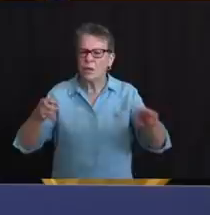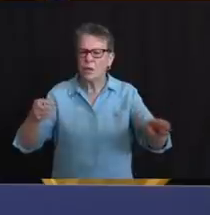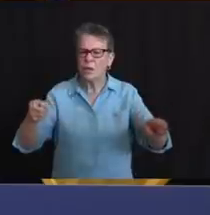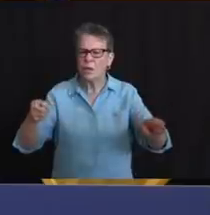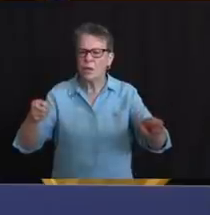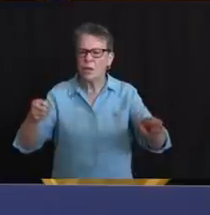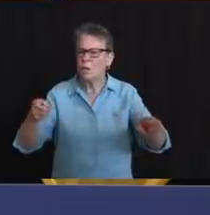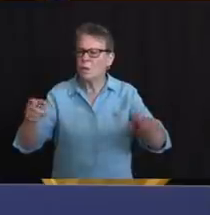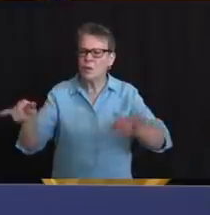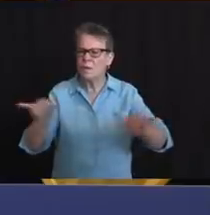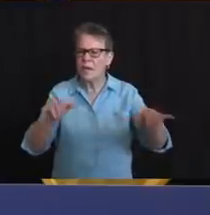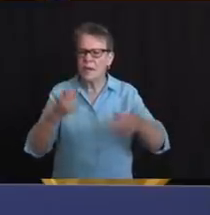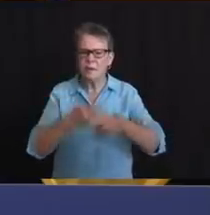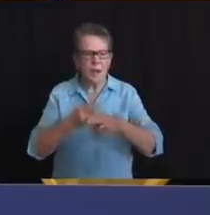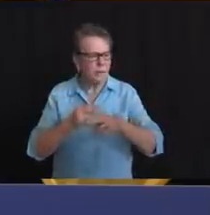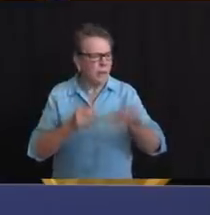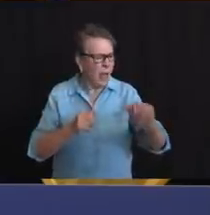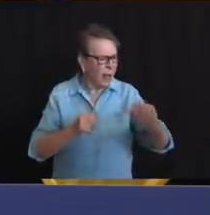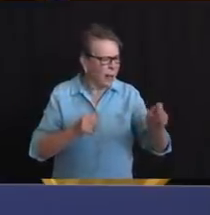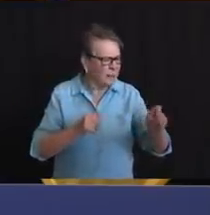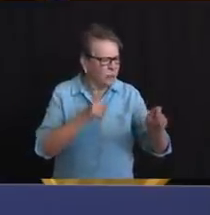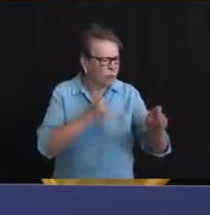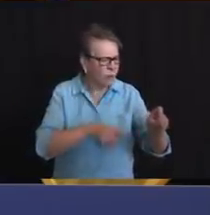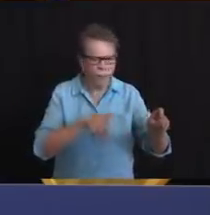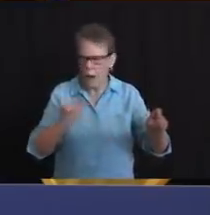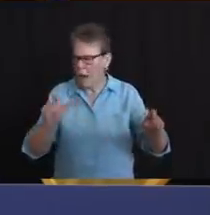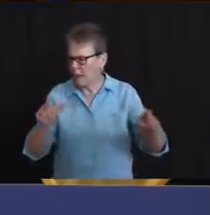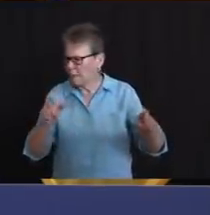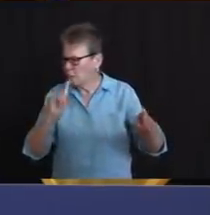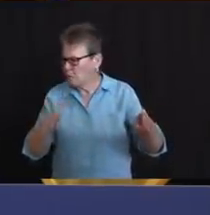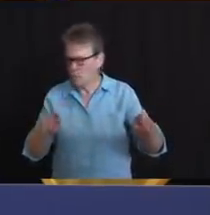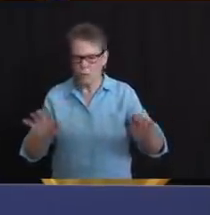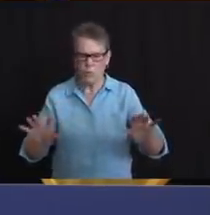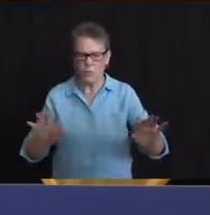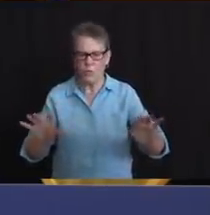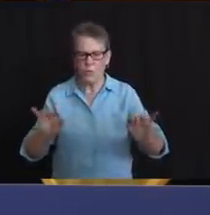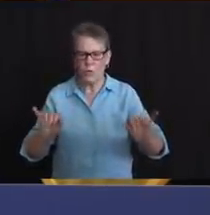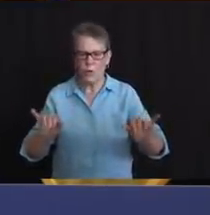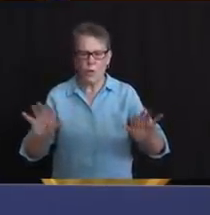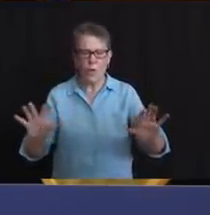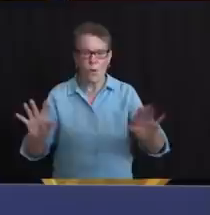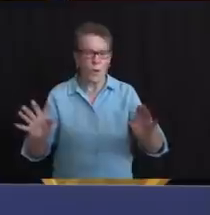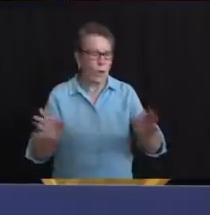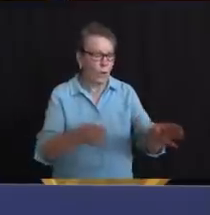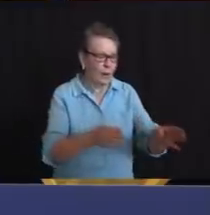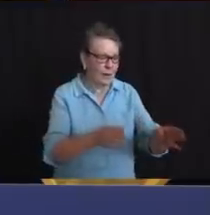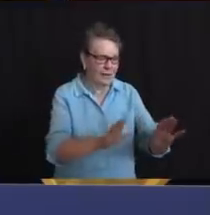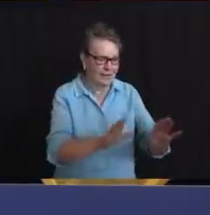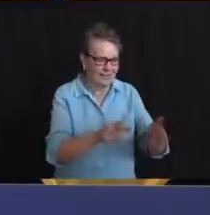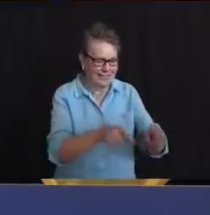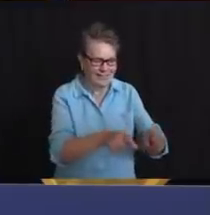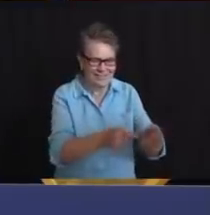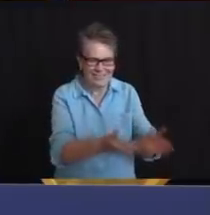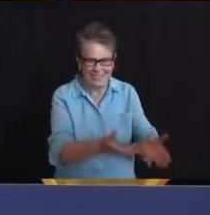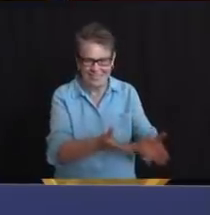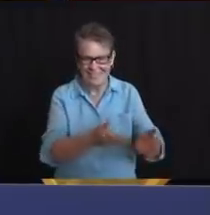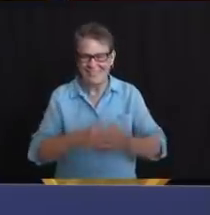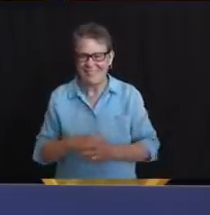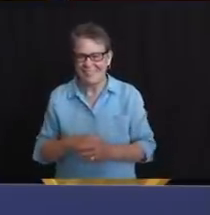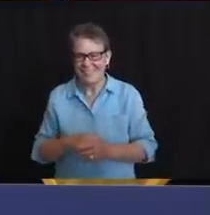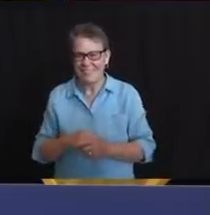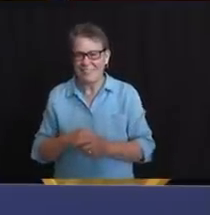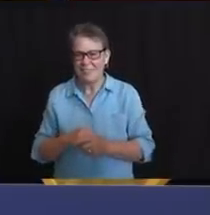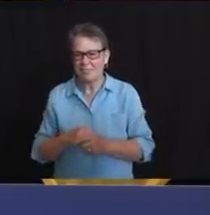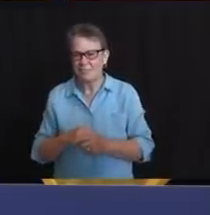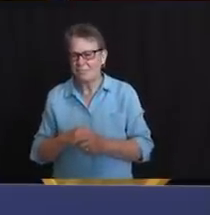I'm a fan of all. Gotcha. You mentioned before, and you mentioned a week ago. Can you get a little closer there? You